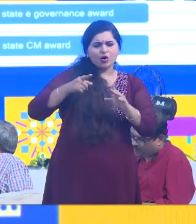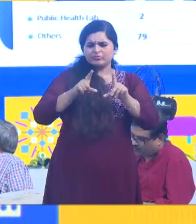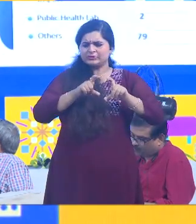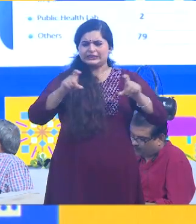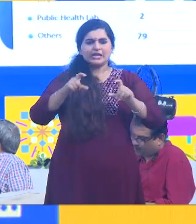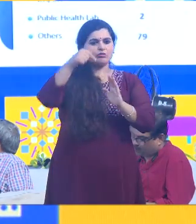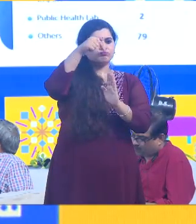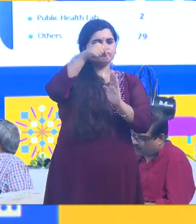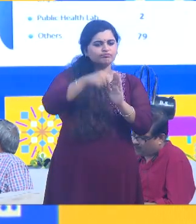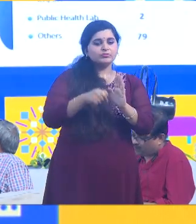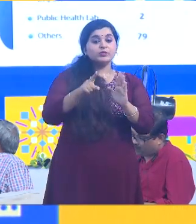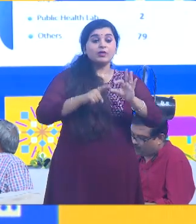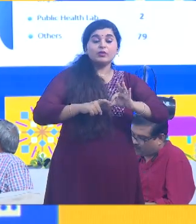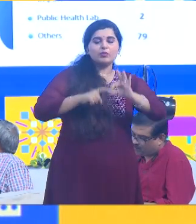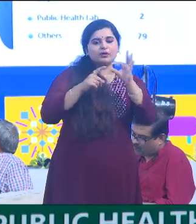slide.